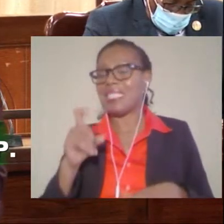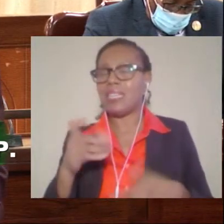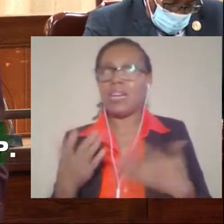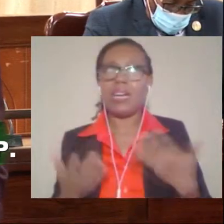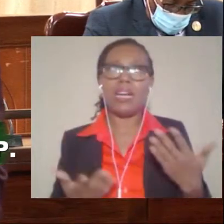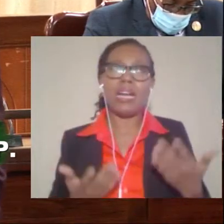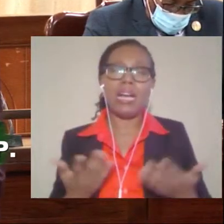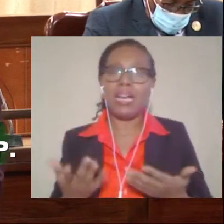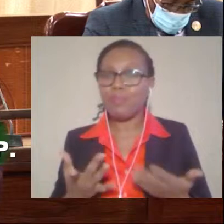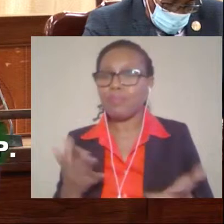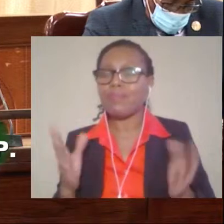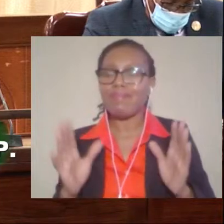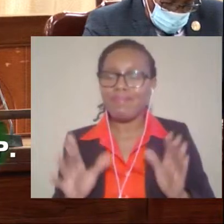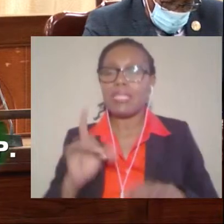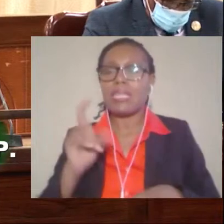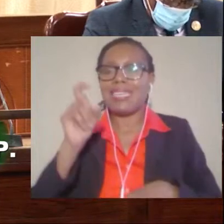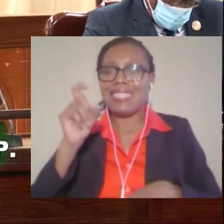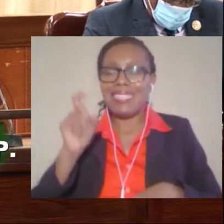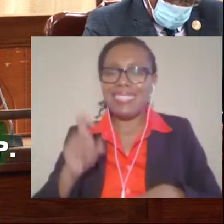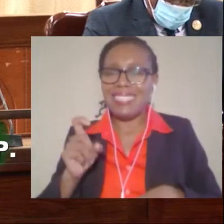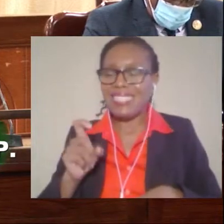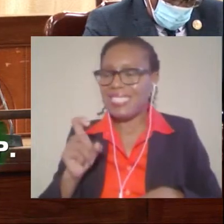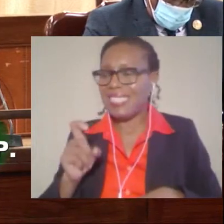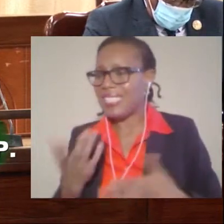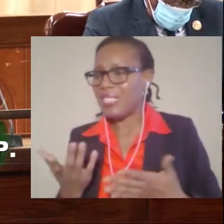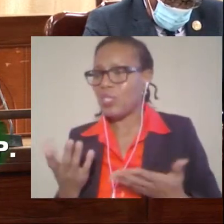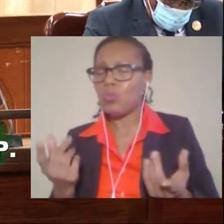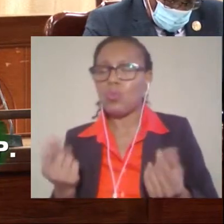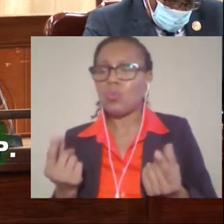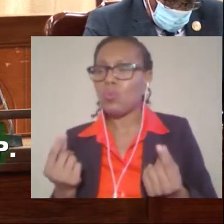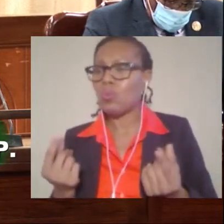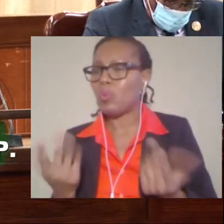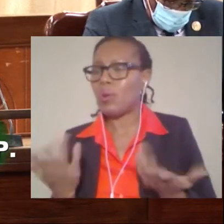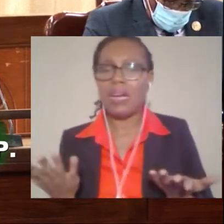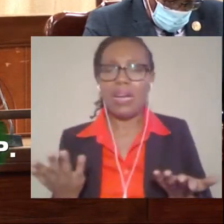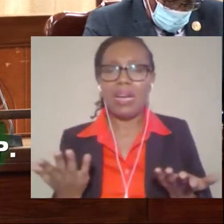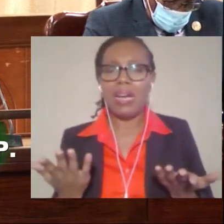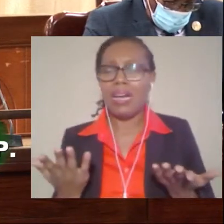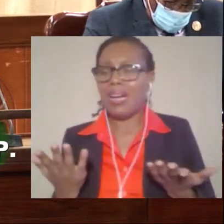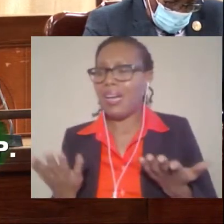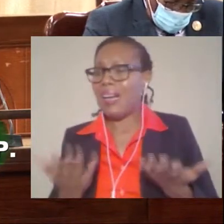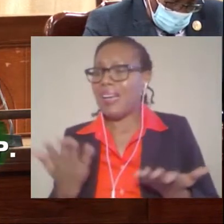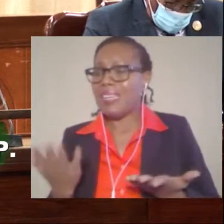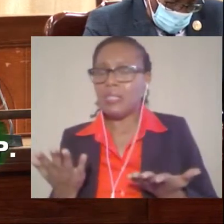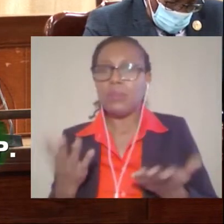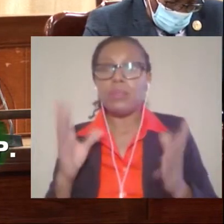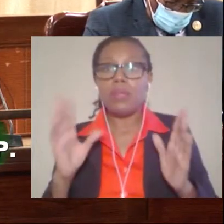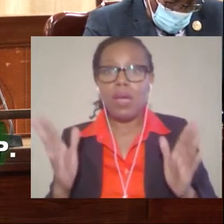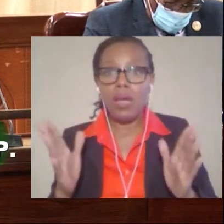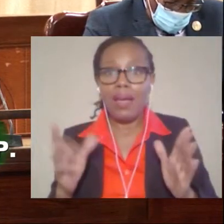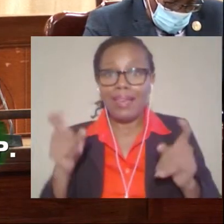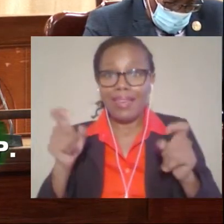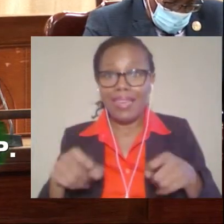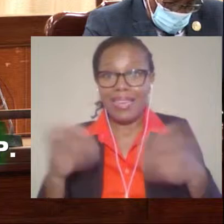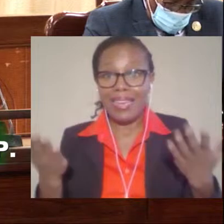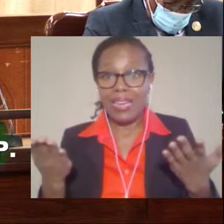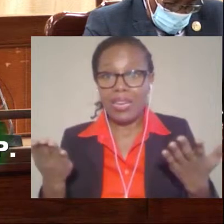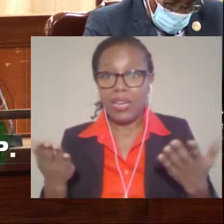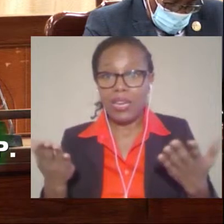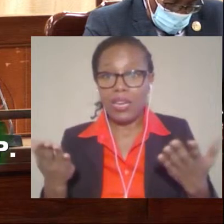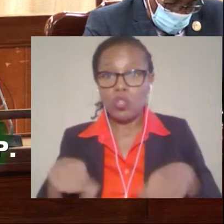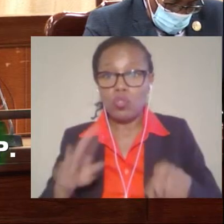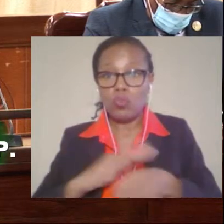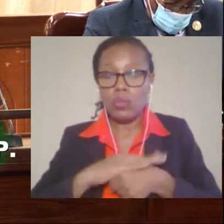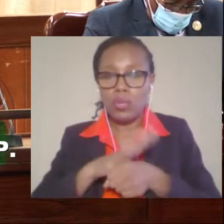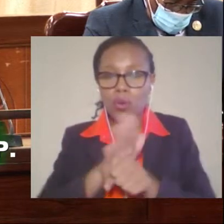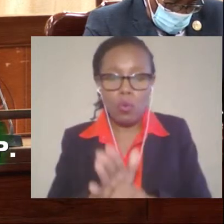it is discovered only in the context of the need to facilitate the care package distribution program. After